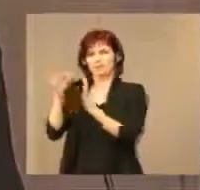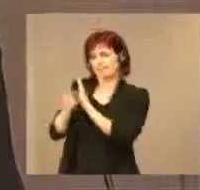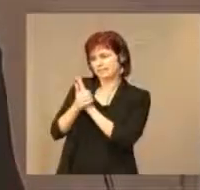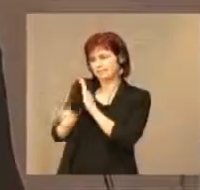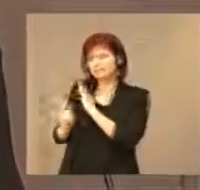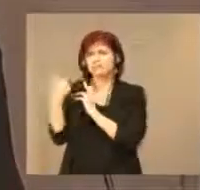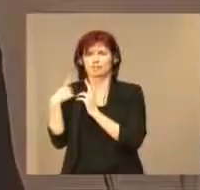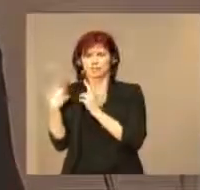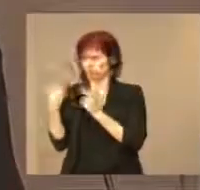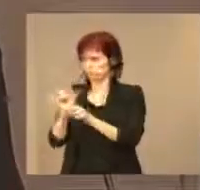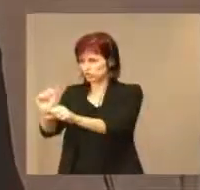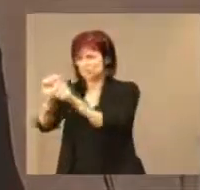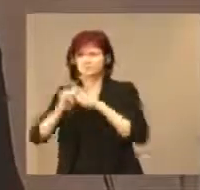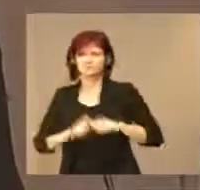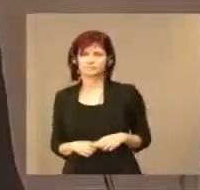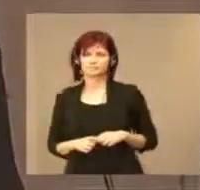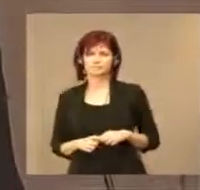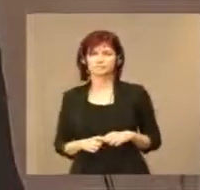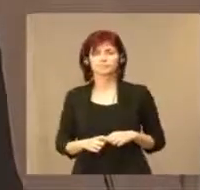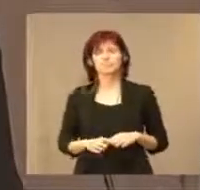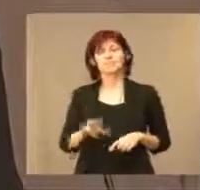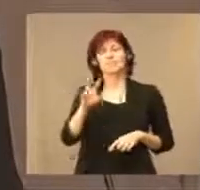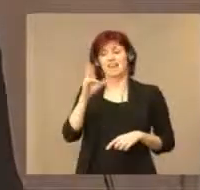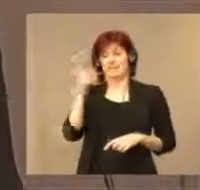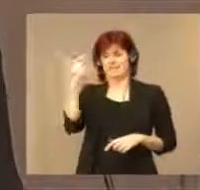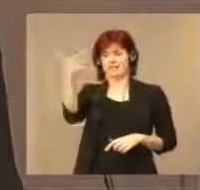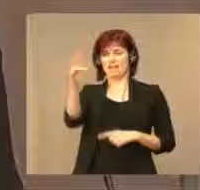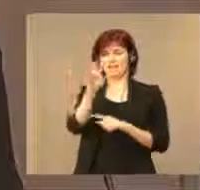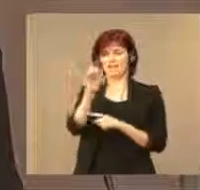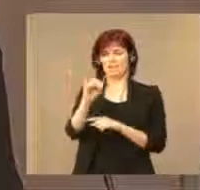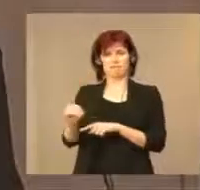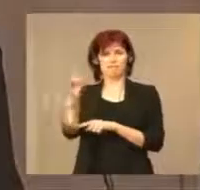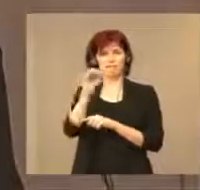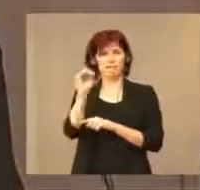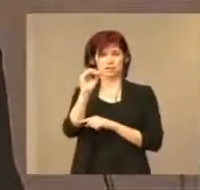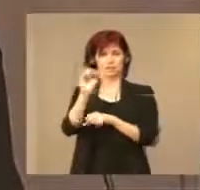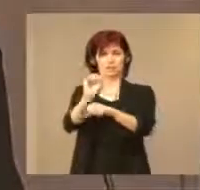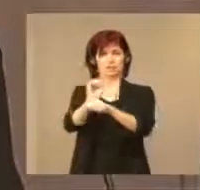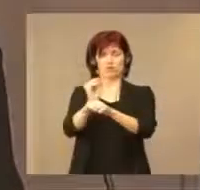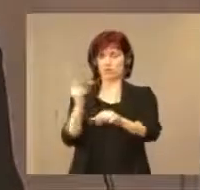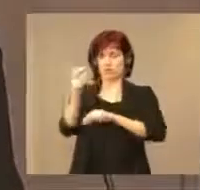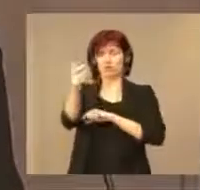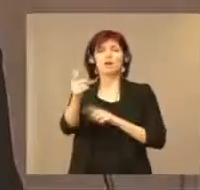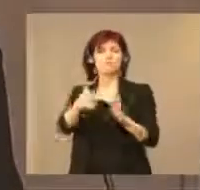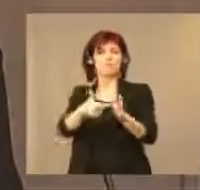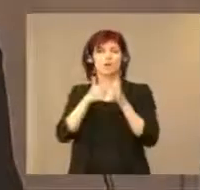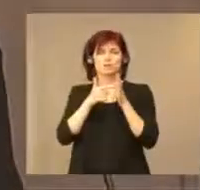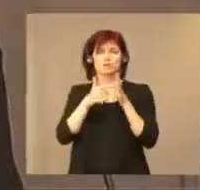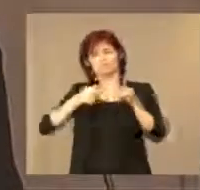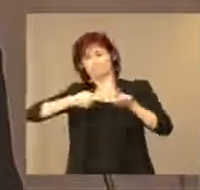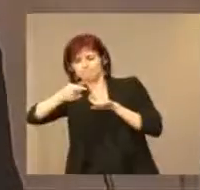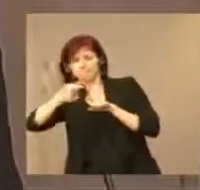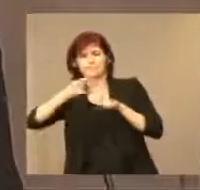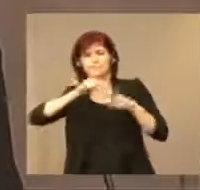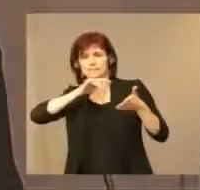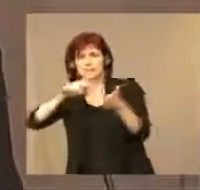that 78% of the positions will require a trades, diploma, or degree, the reality is that legislation will require